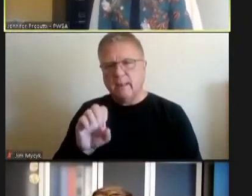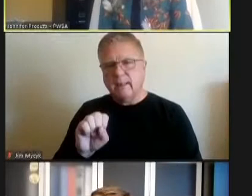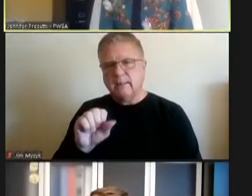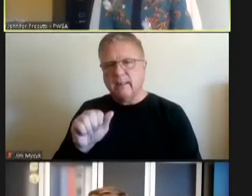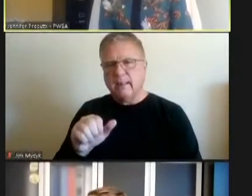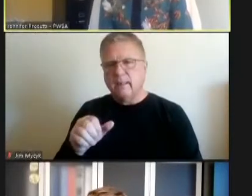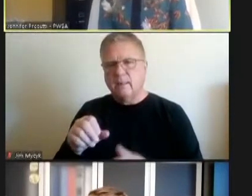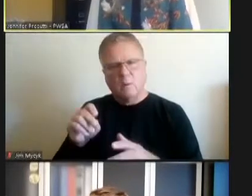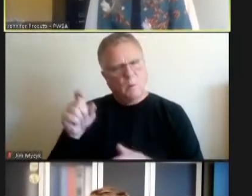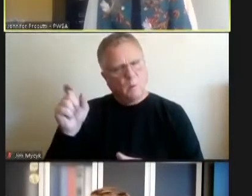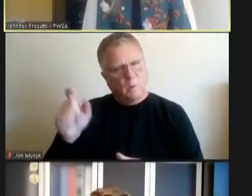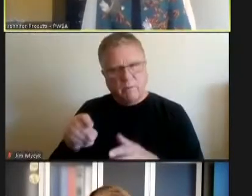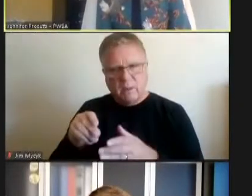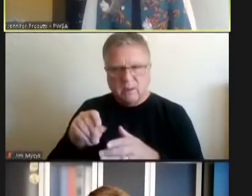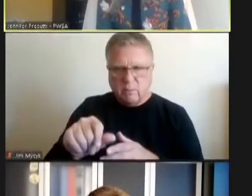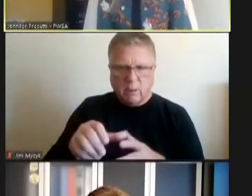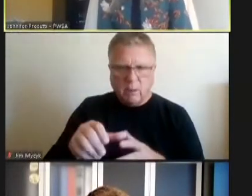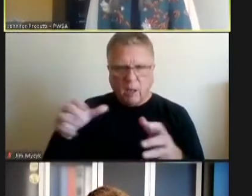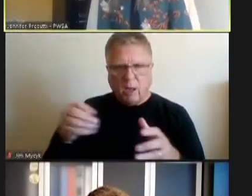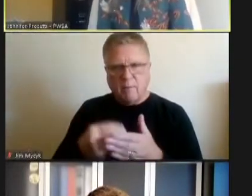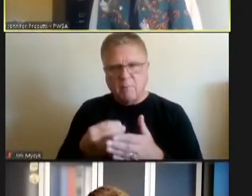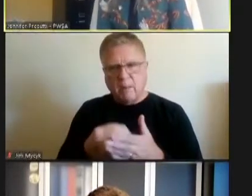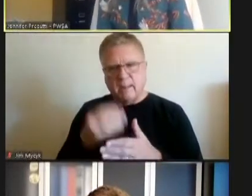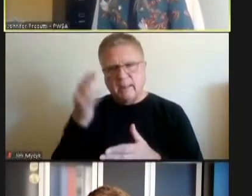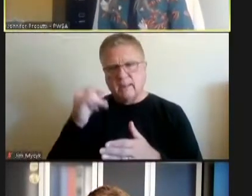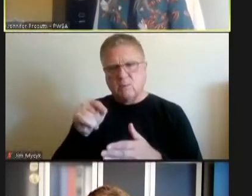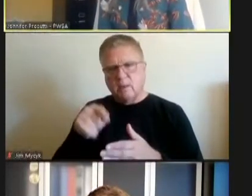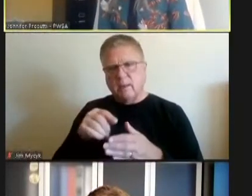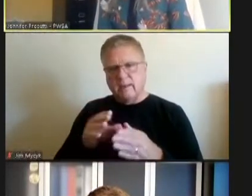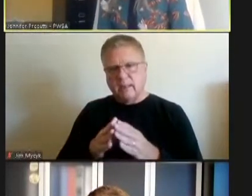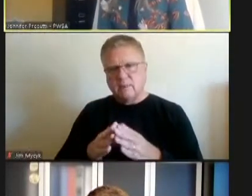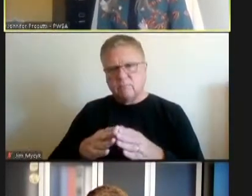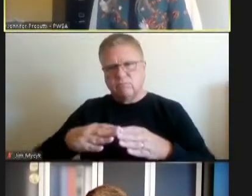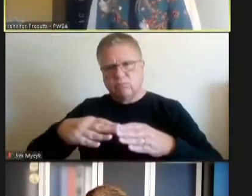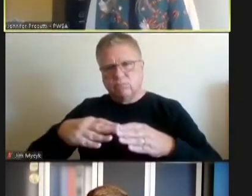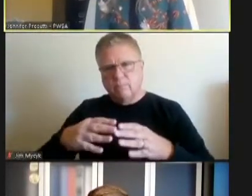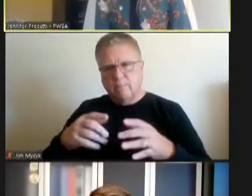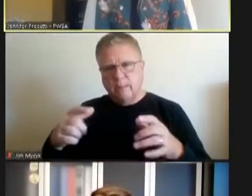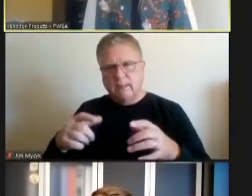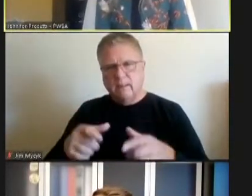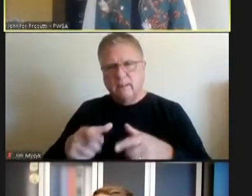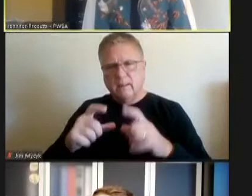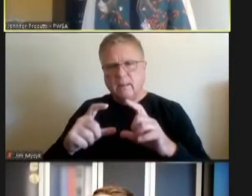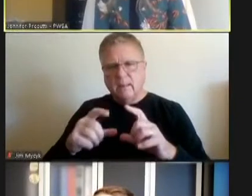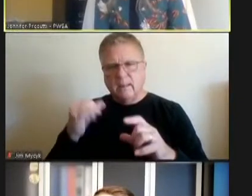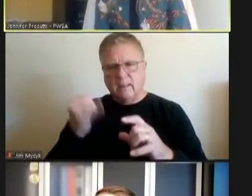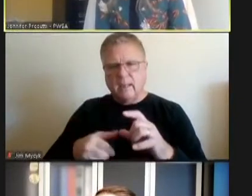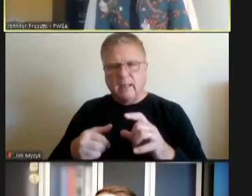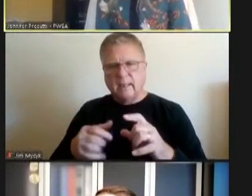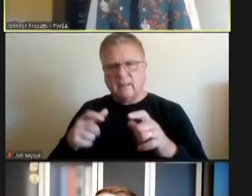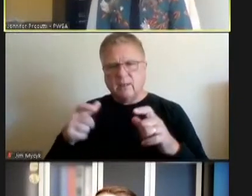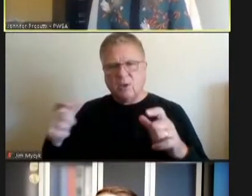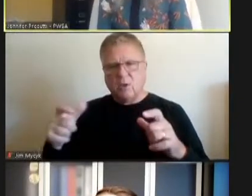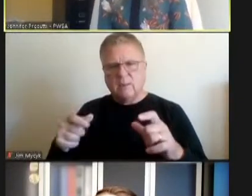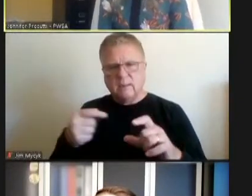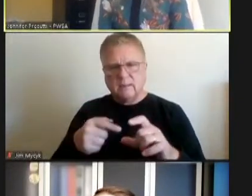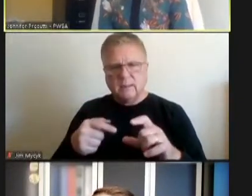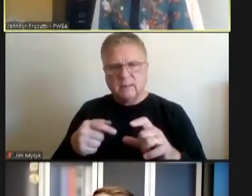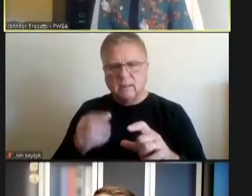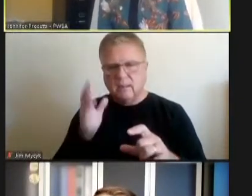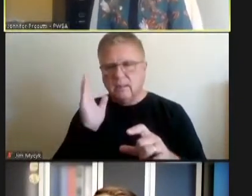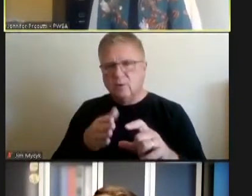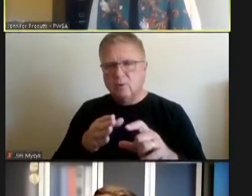intensive. And so that's what drives that number. And then the final largest section is our direct